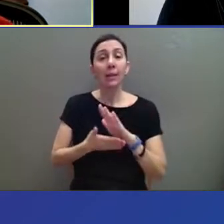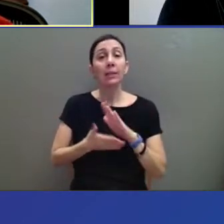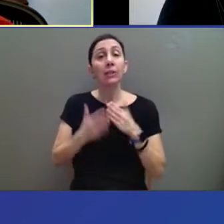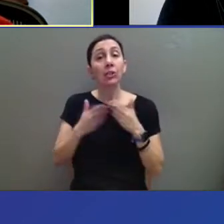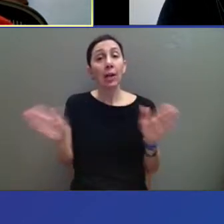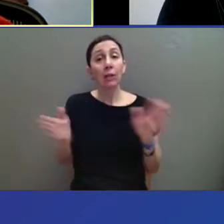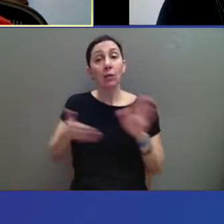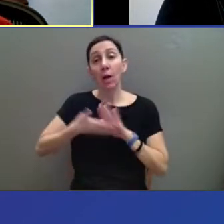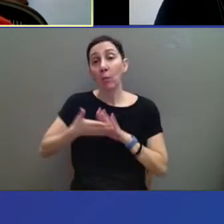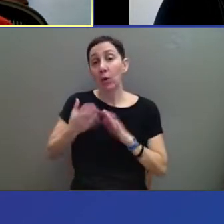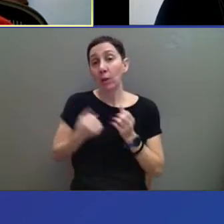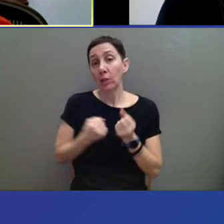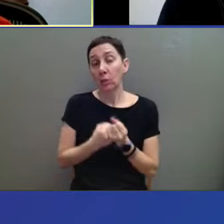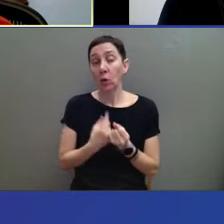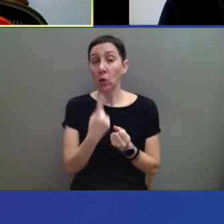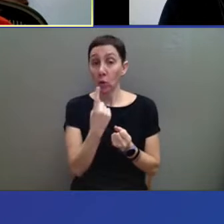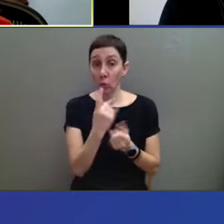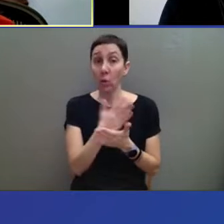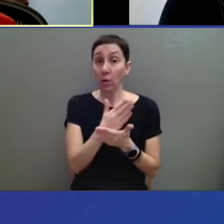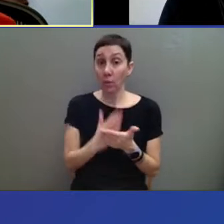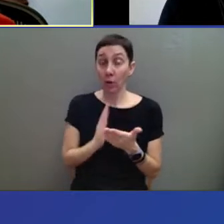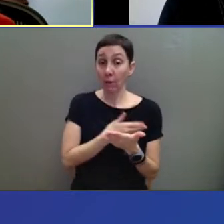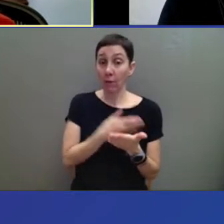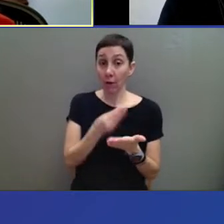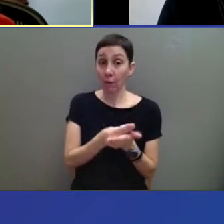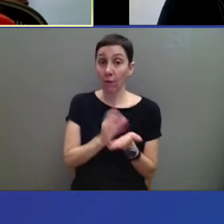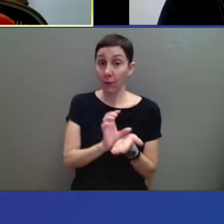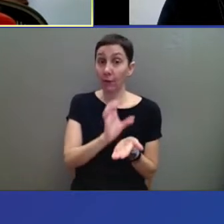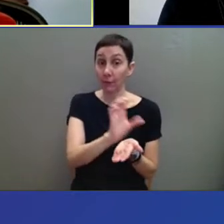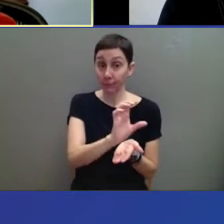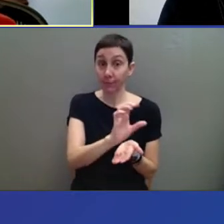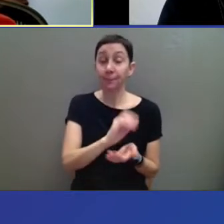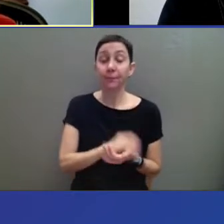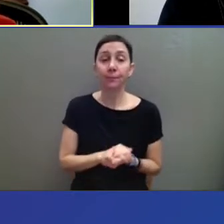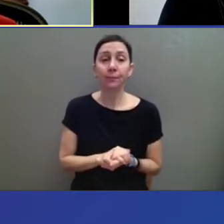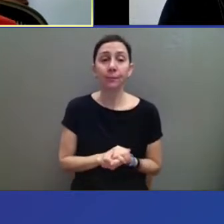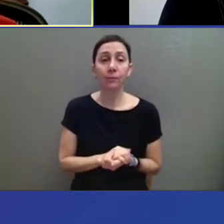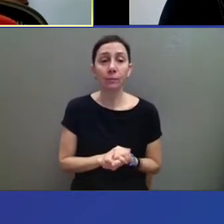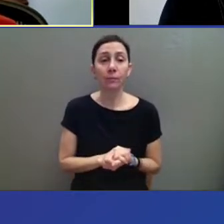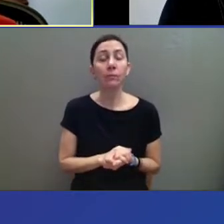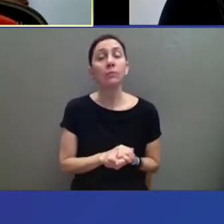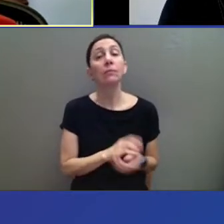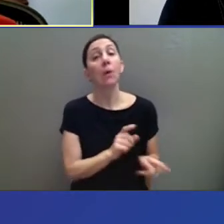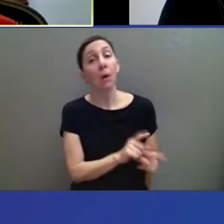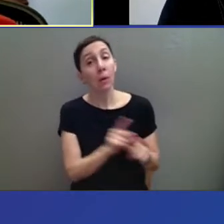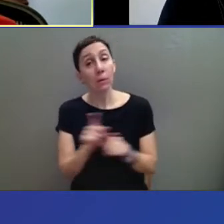of the kind of funding we make, but we're also very interested in and